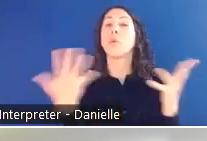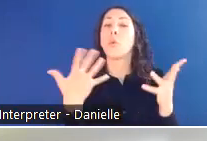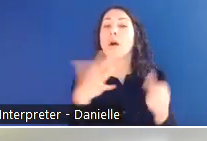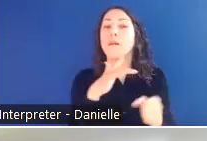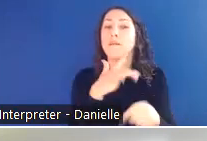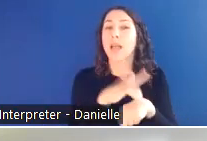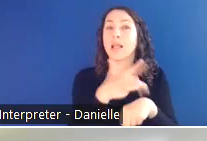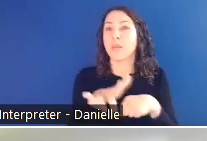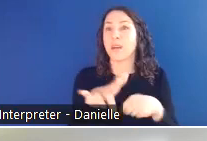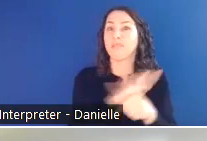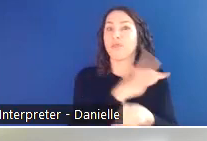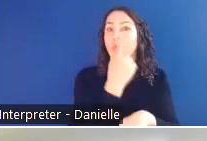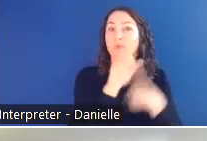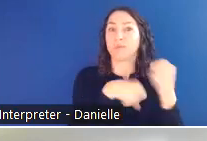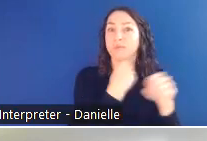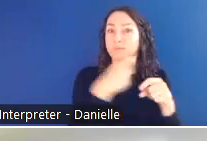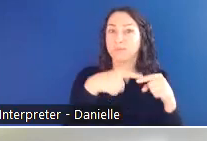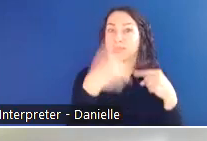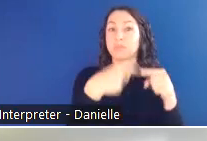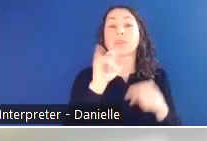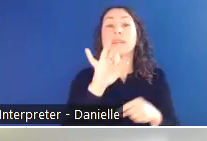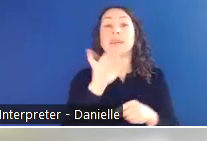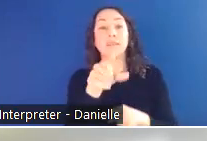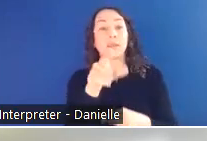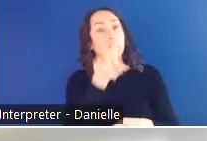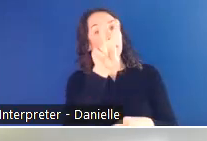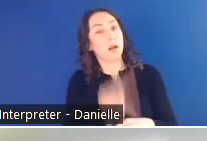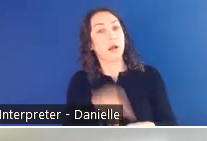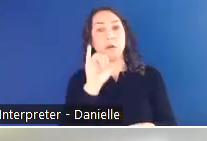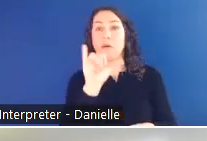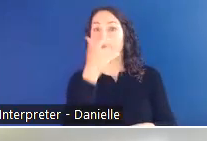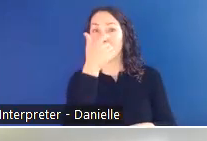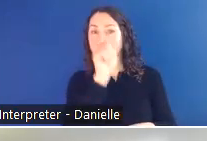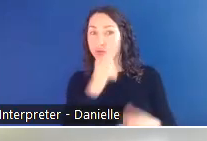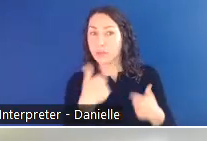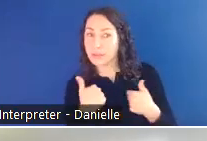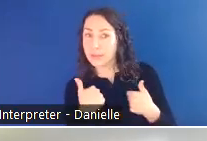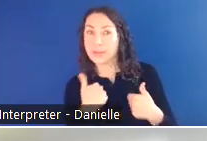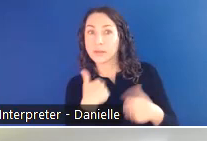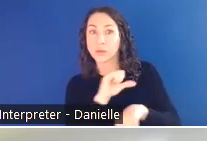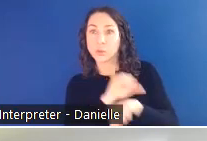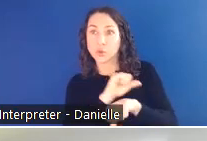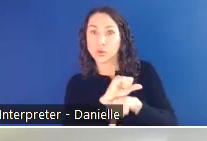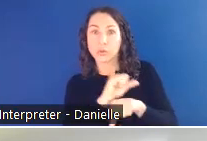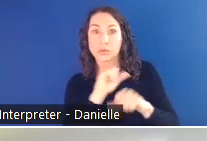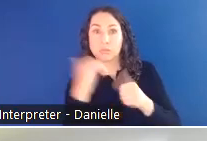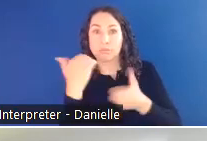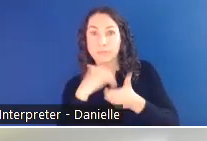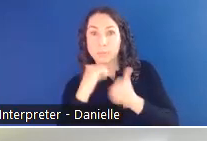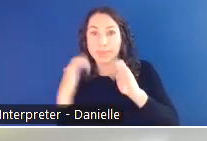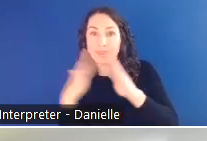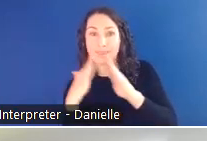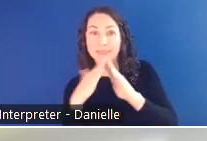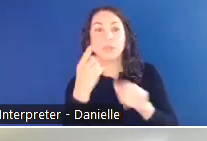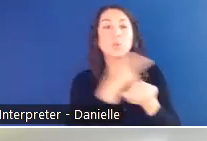If you are a community partner interested in one of these programs areas, Please access the appropriate link to find